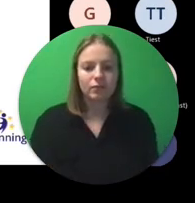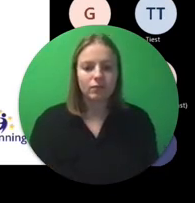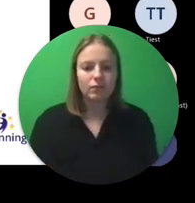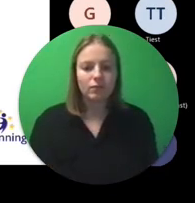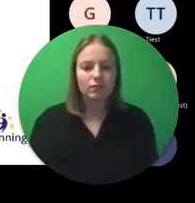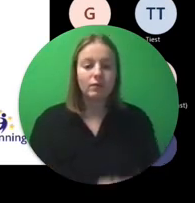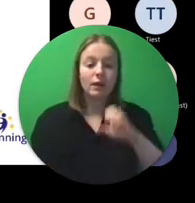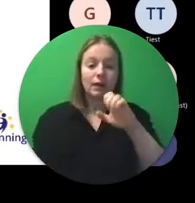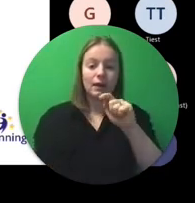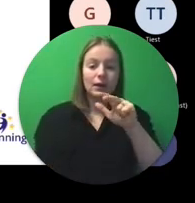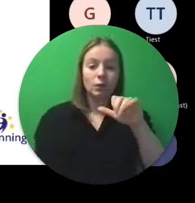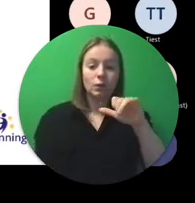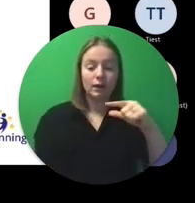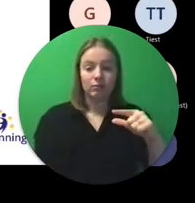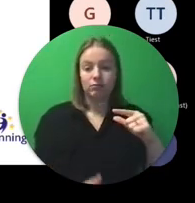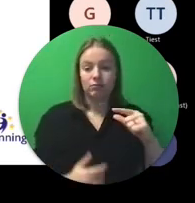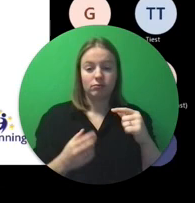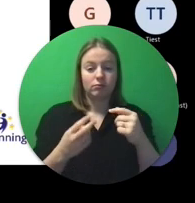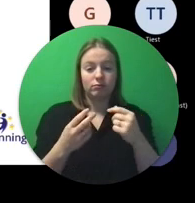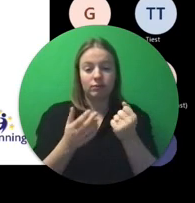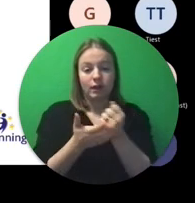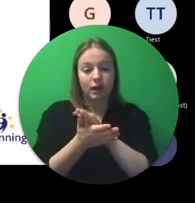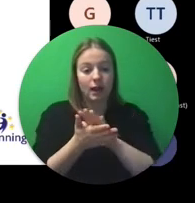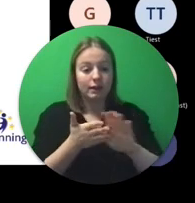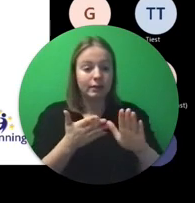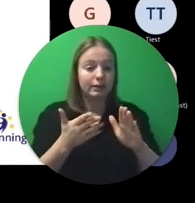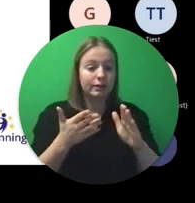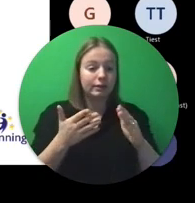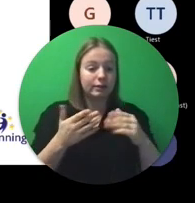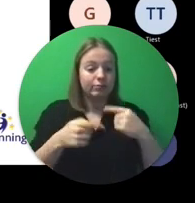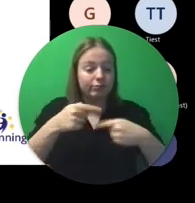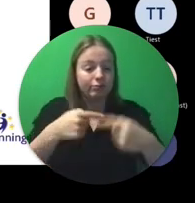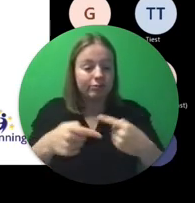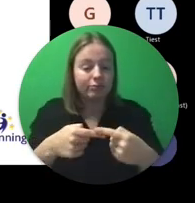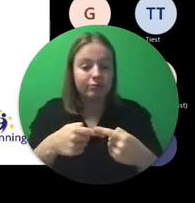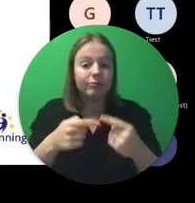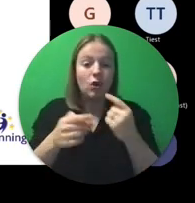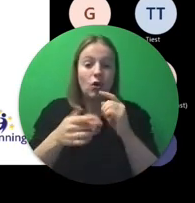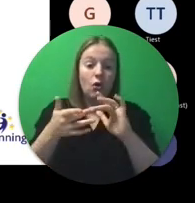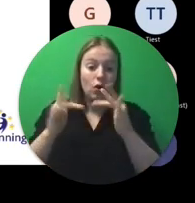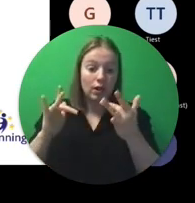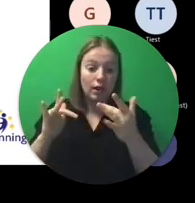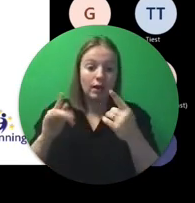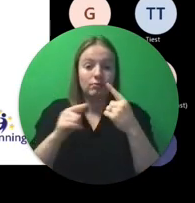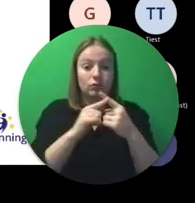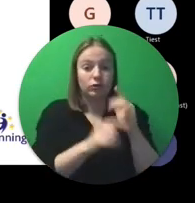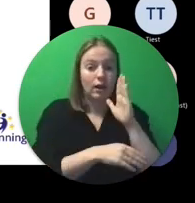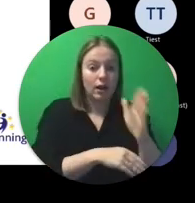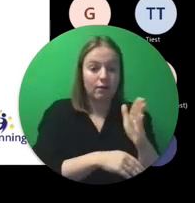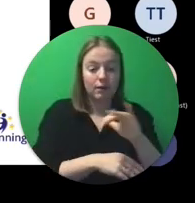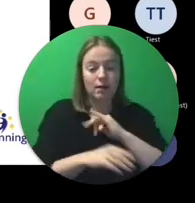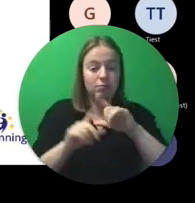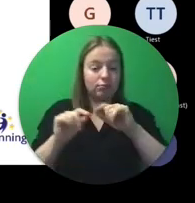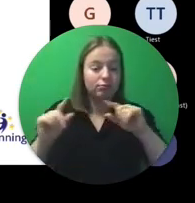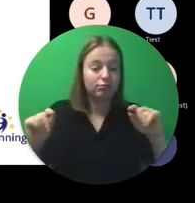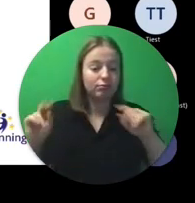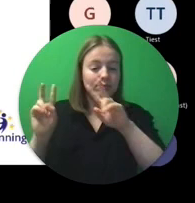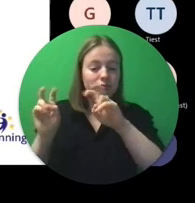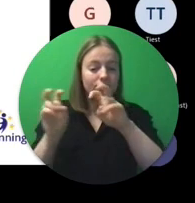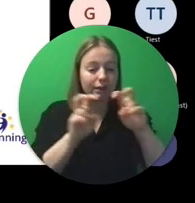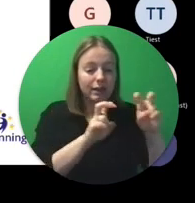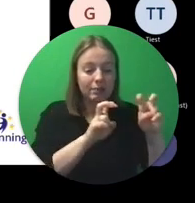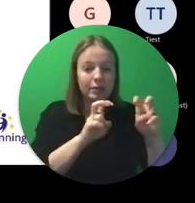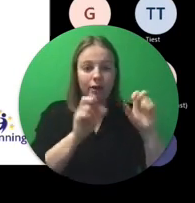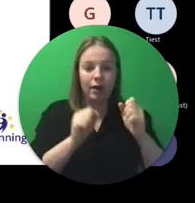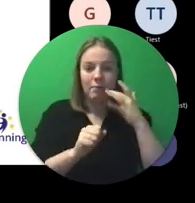E-Twinning offers free certified professional development, both online and on-site, on a range of topics that can easily